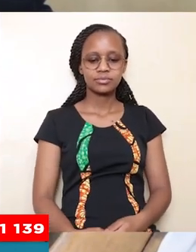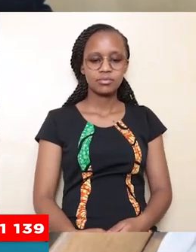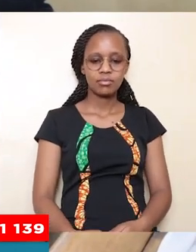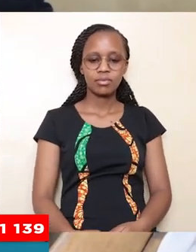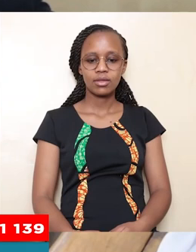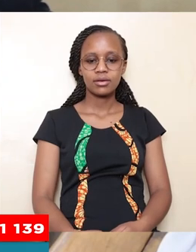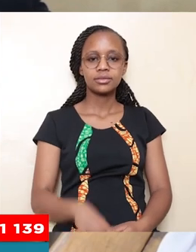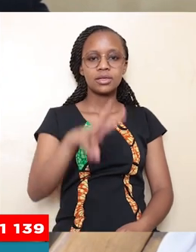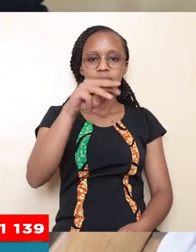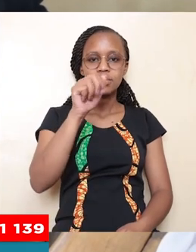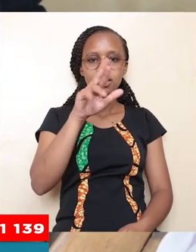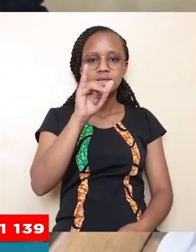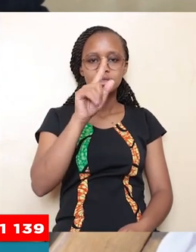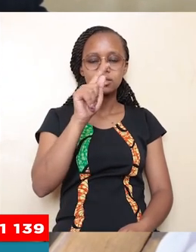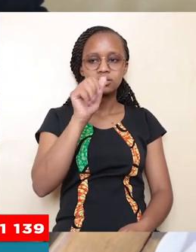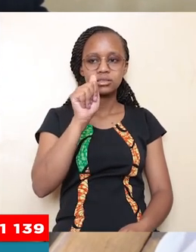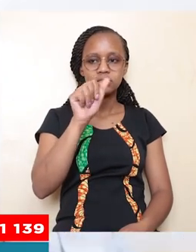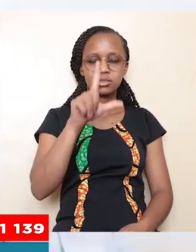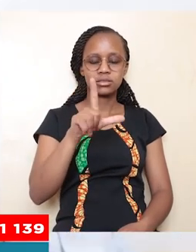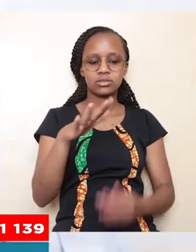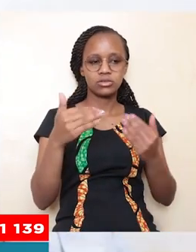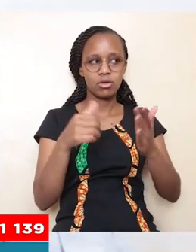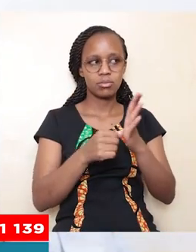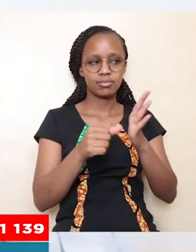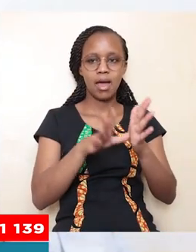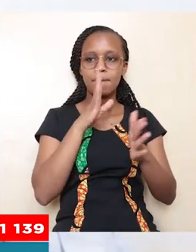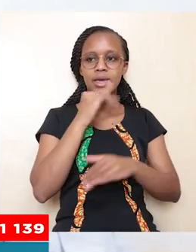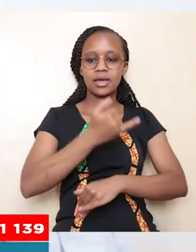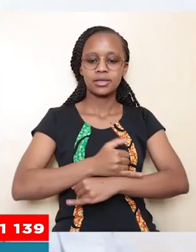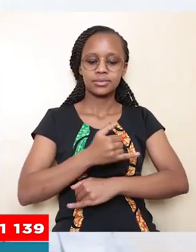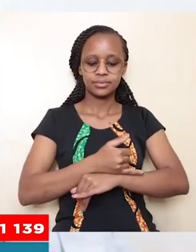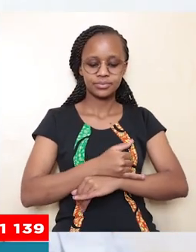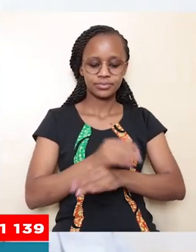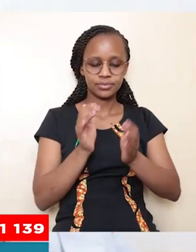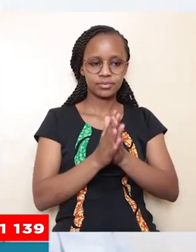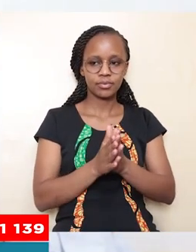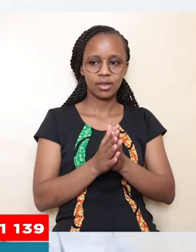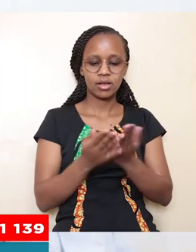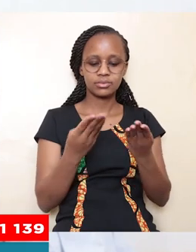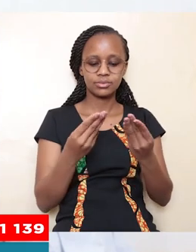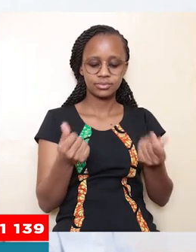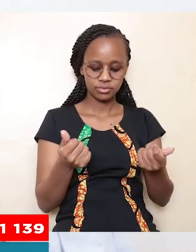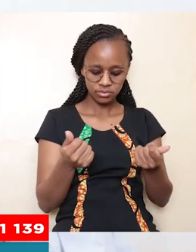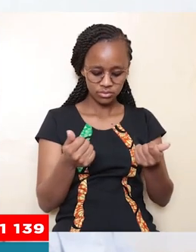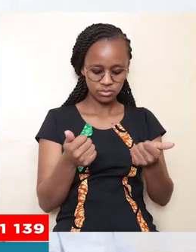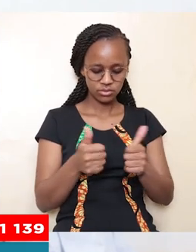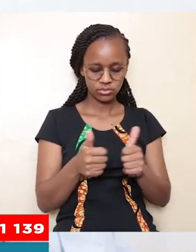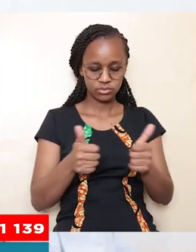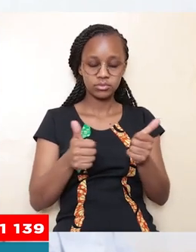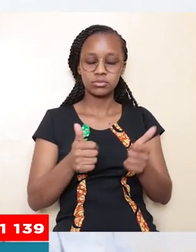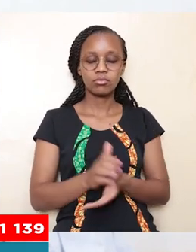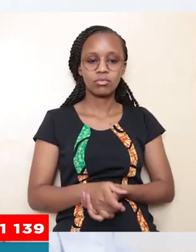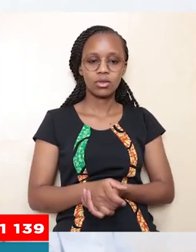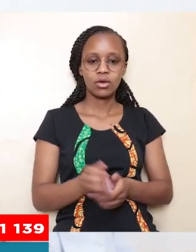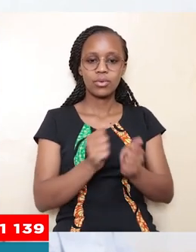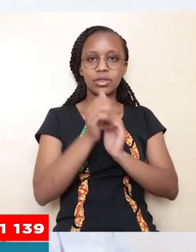Marital problems, however, should be involved and resolved mutually